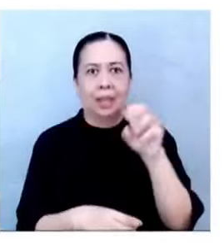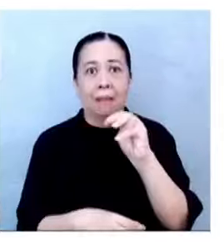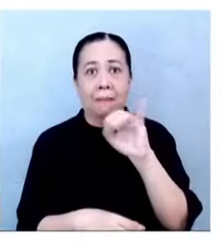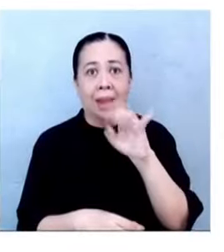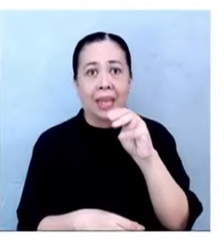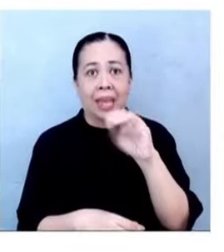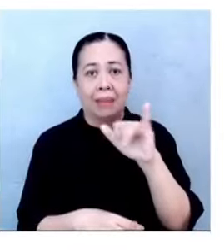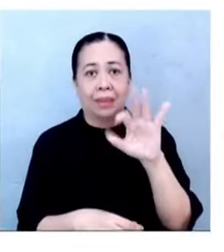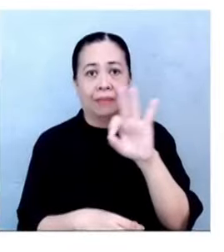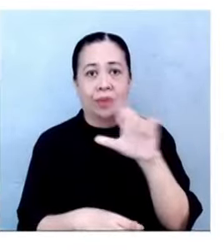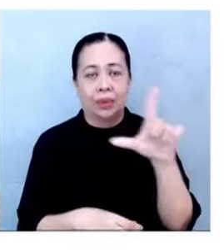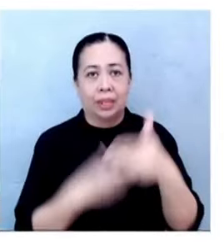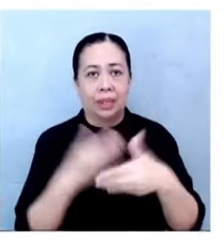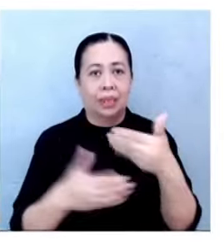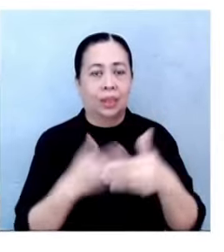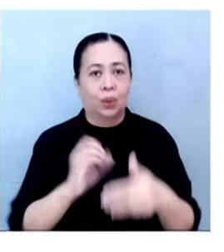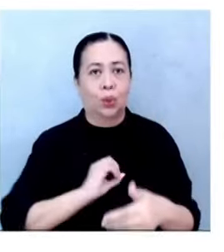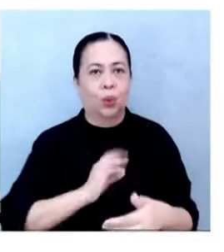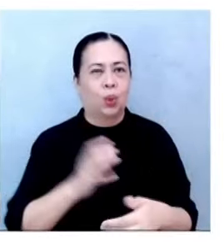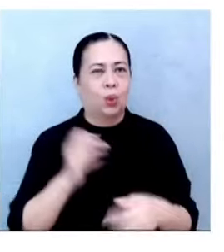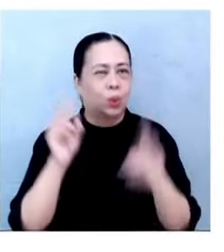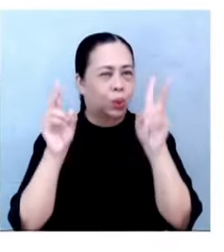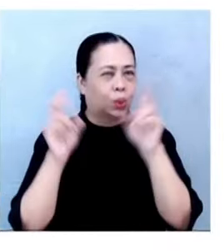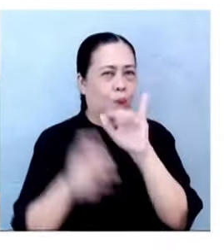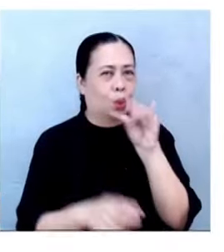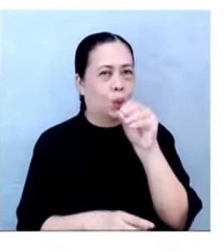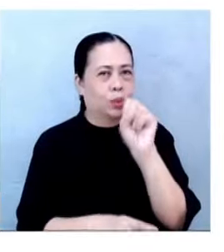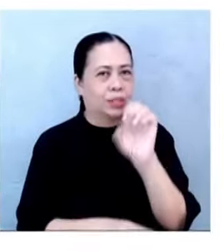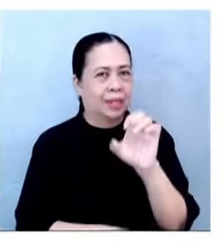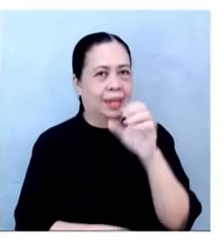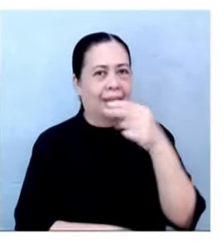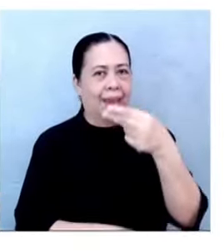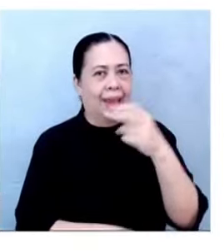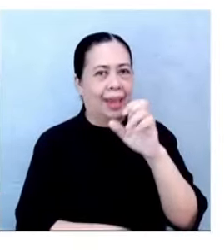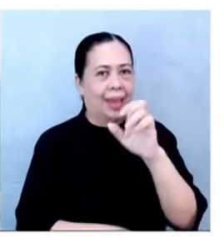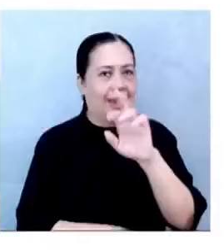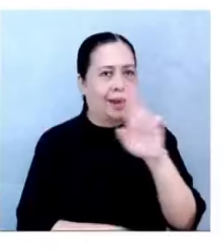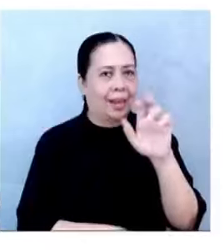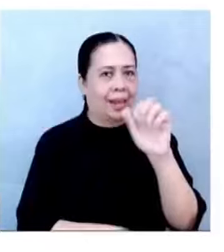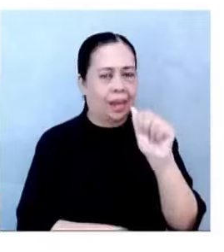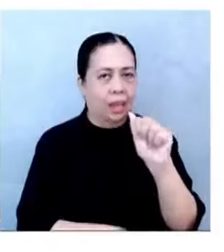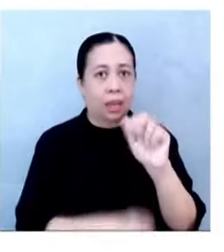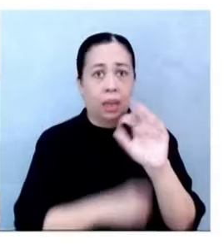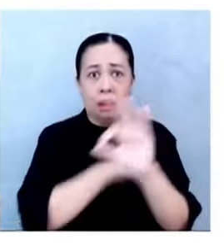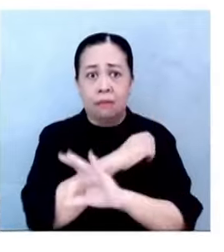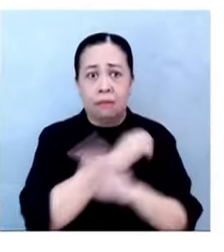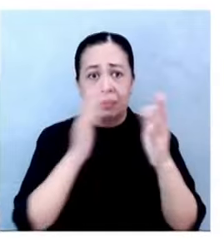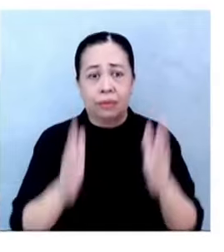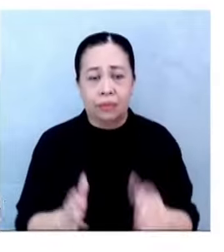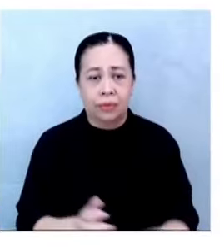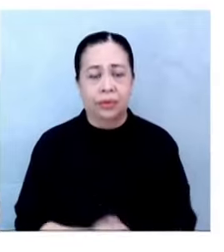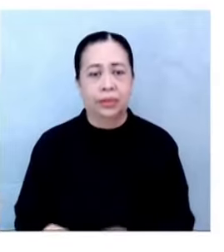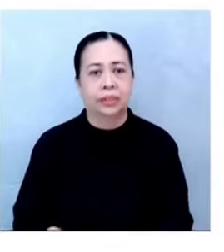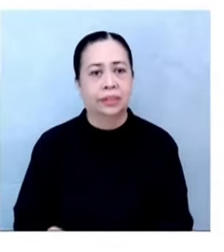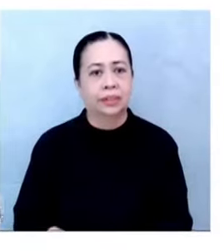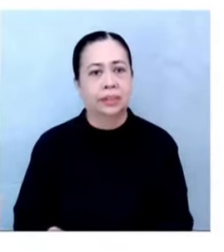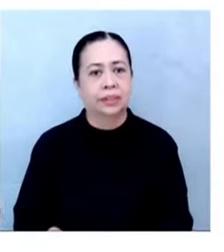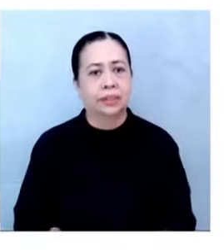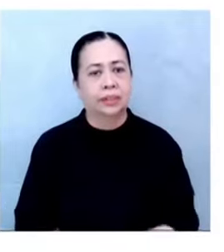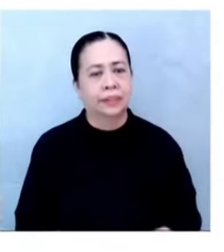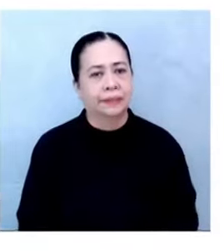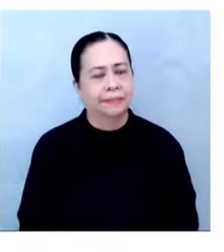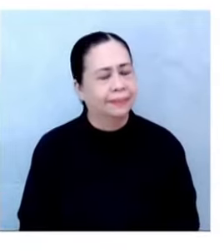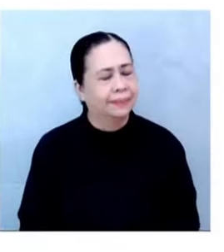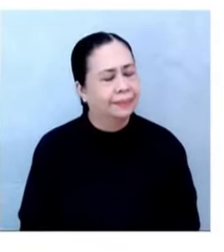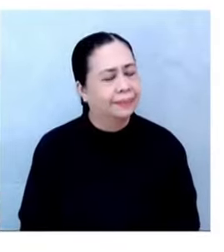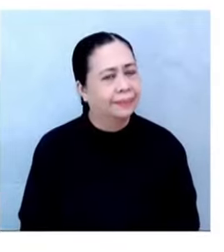actually being operated and owned by a certain Jose A. Herrera, a foreigner. It so happened that when you inquired into a Jose